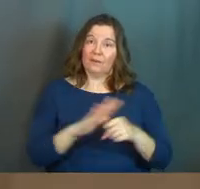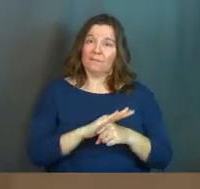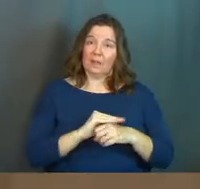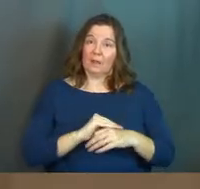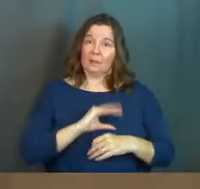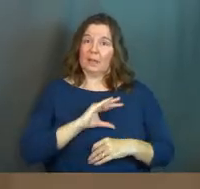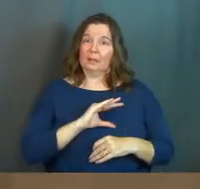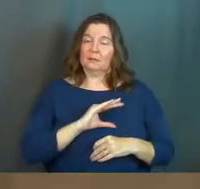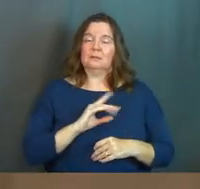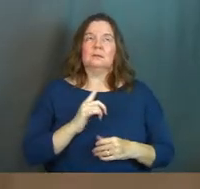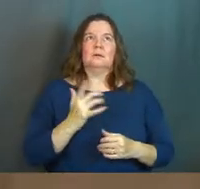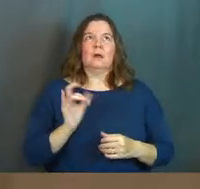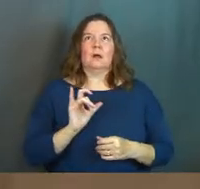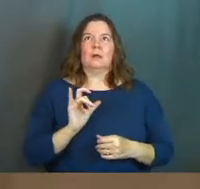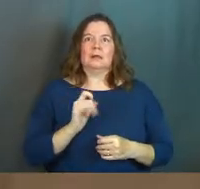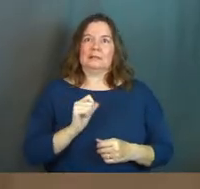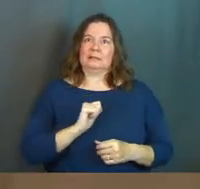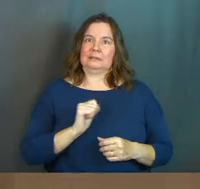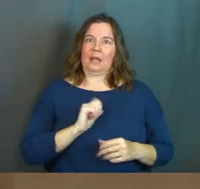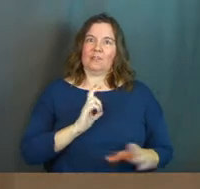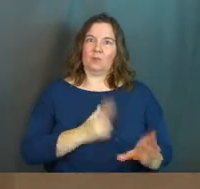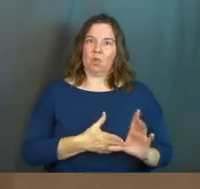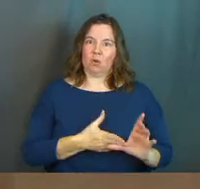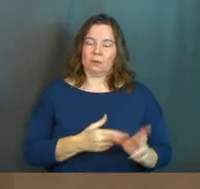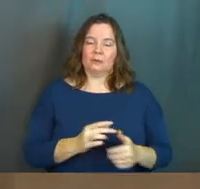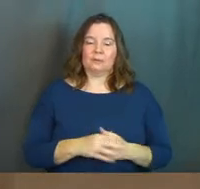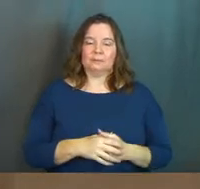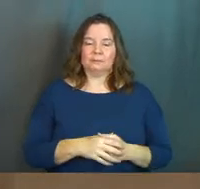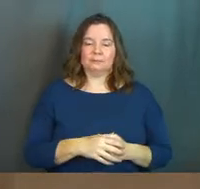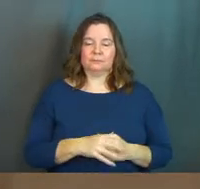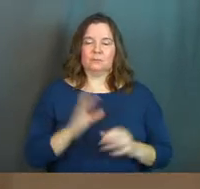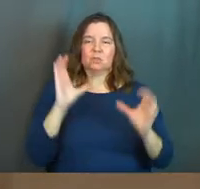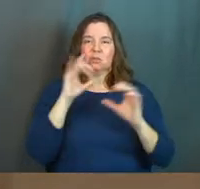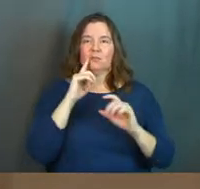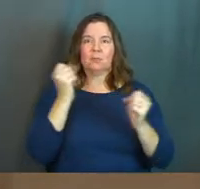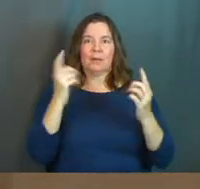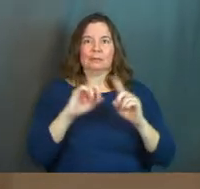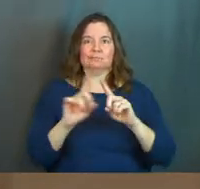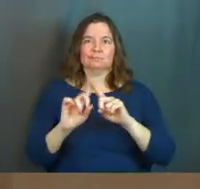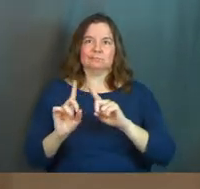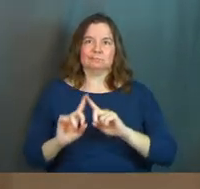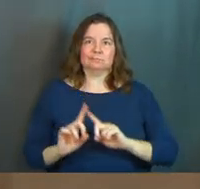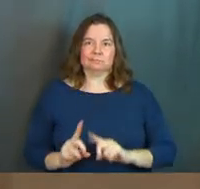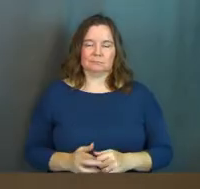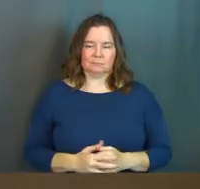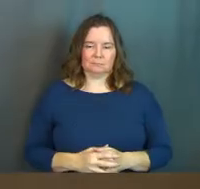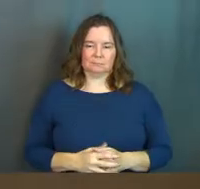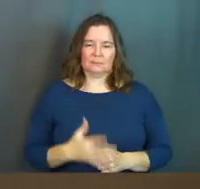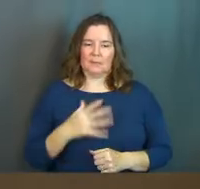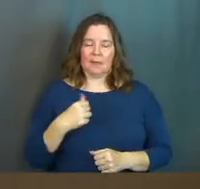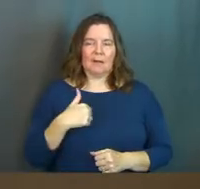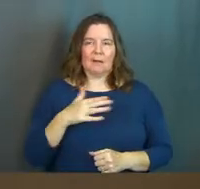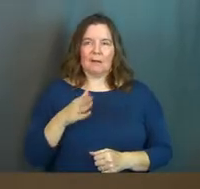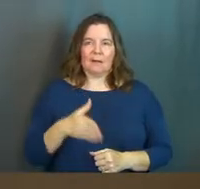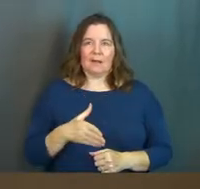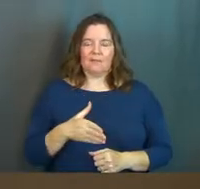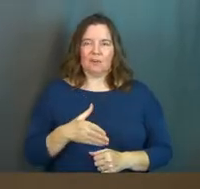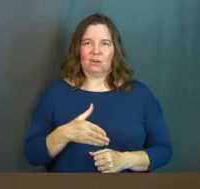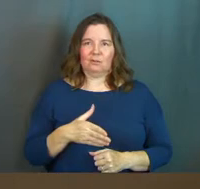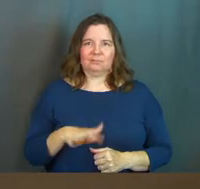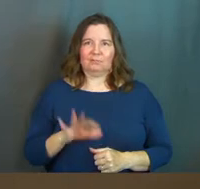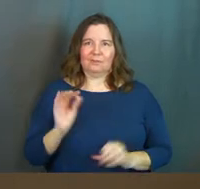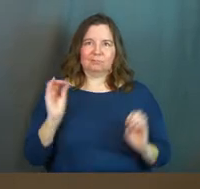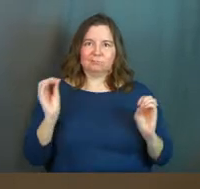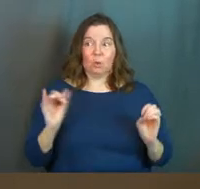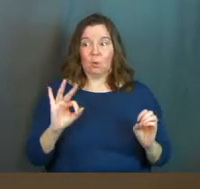fulfillment, searching for, like, self-belonging, searching for a whole lot of things. And I never got any of